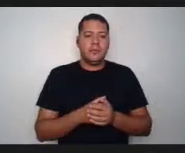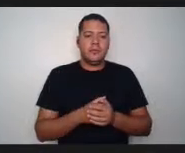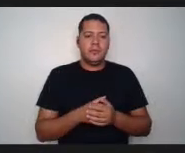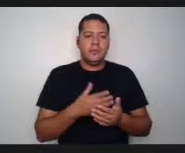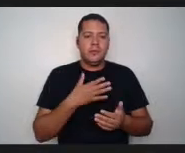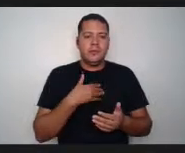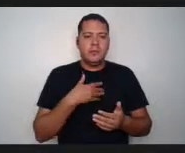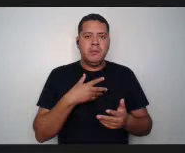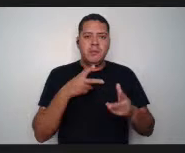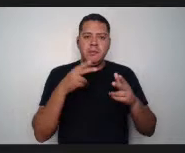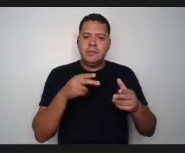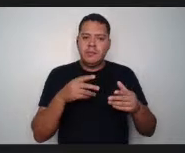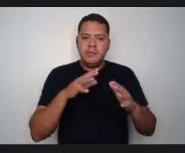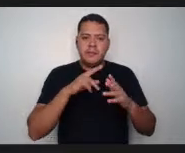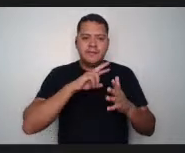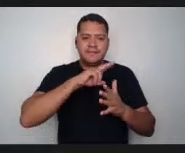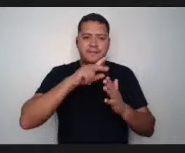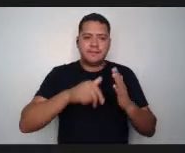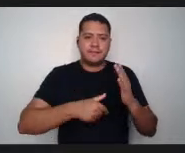I